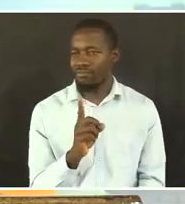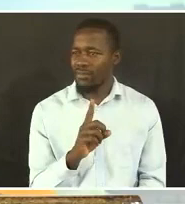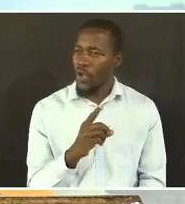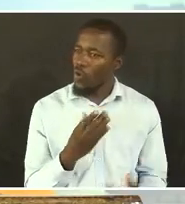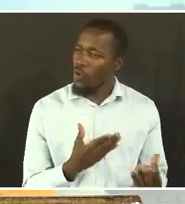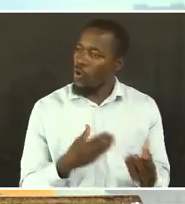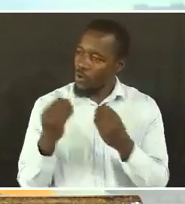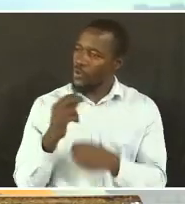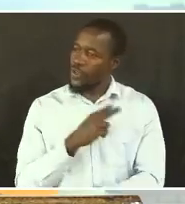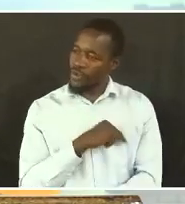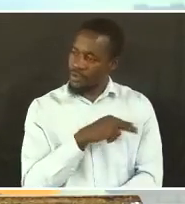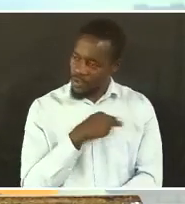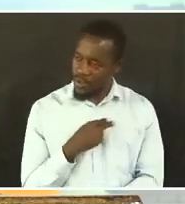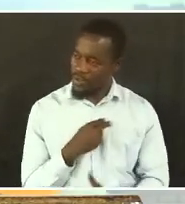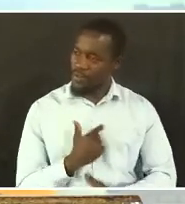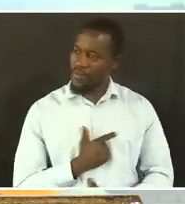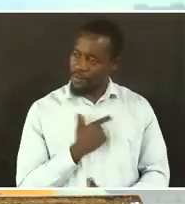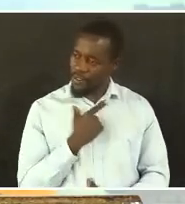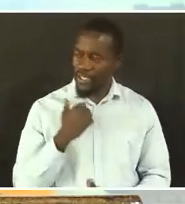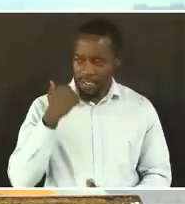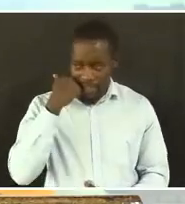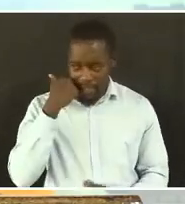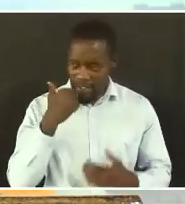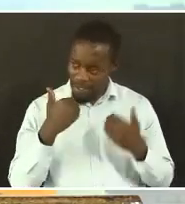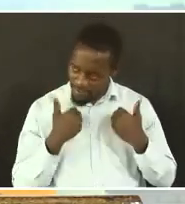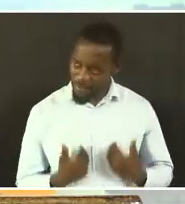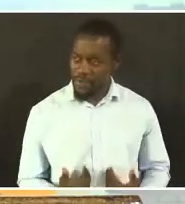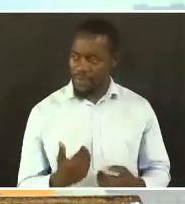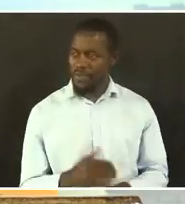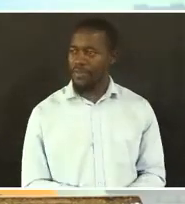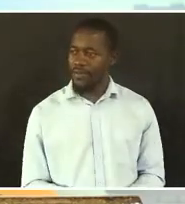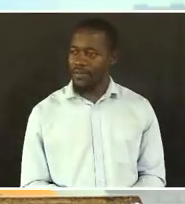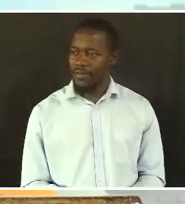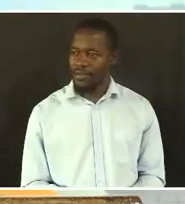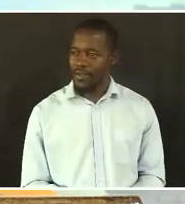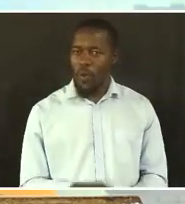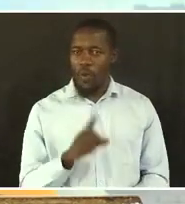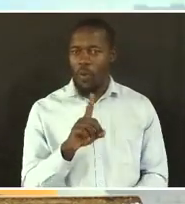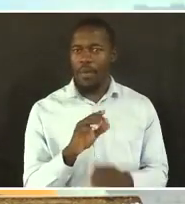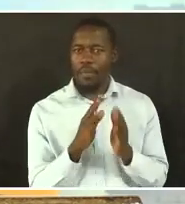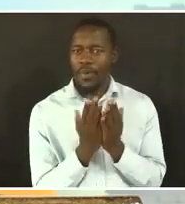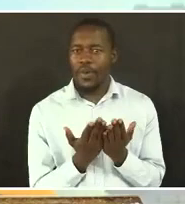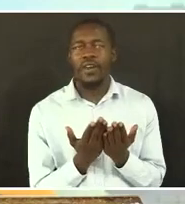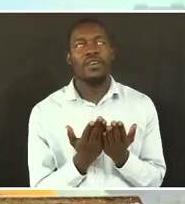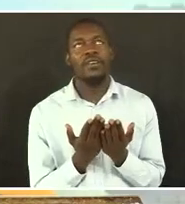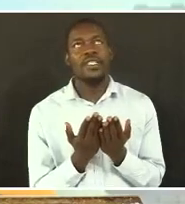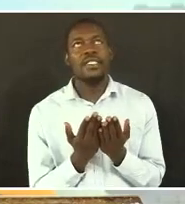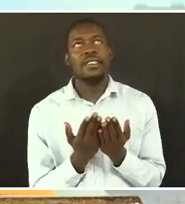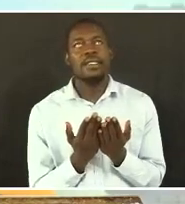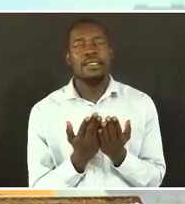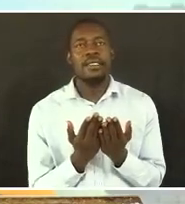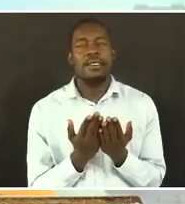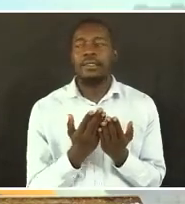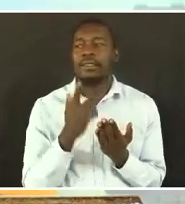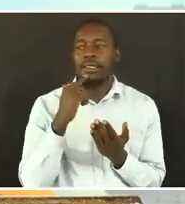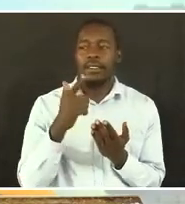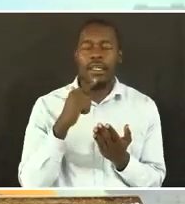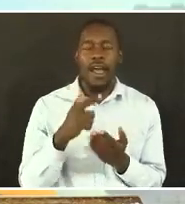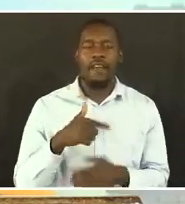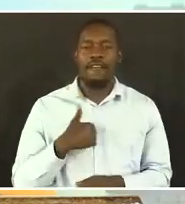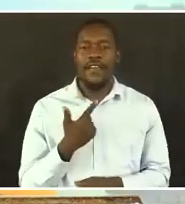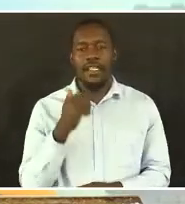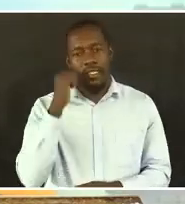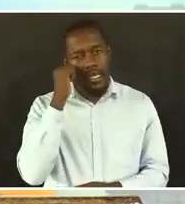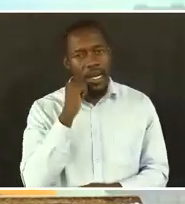sick people out there. In fact, in Councils on Health, page 32, paragraph 2, it says, I feel sad to